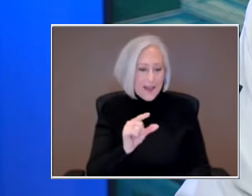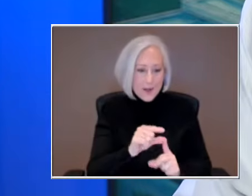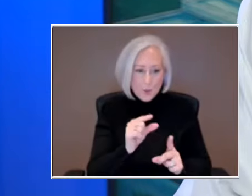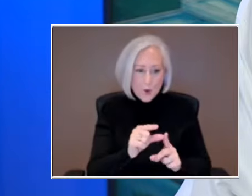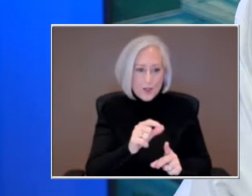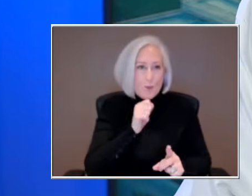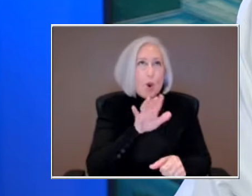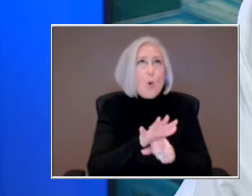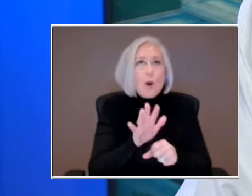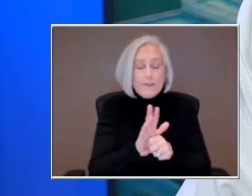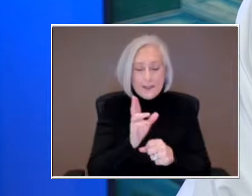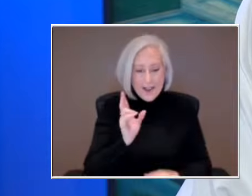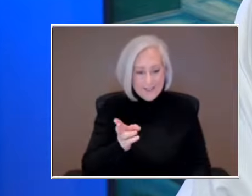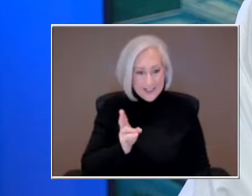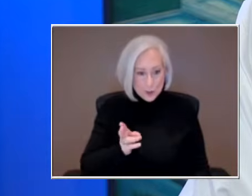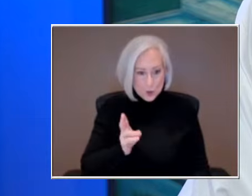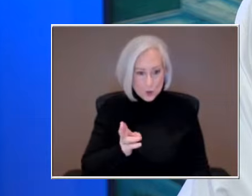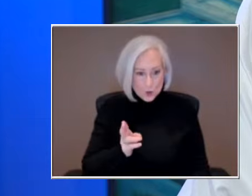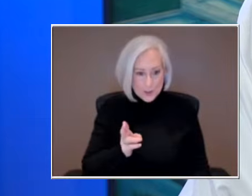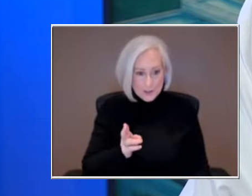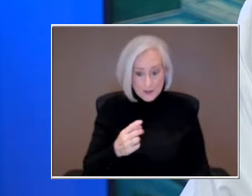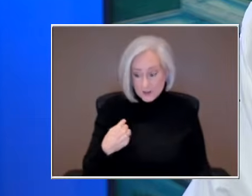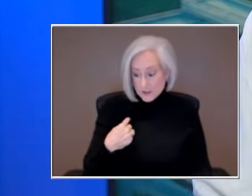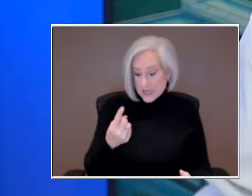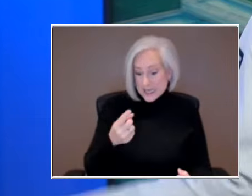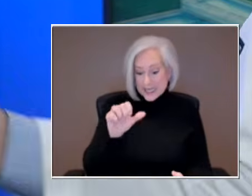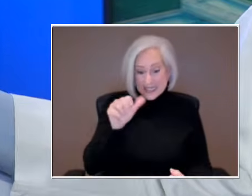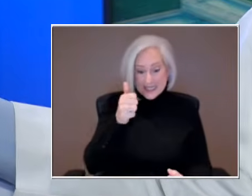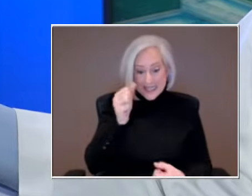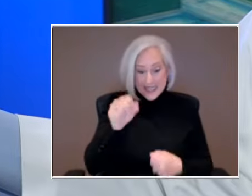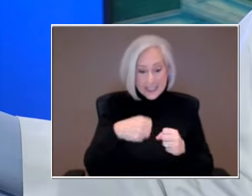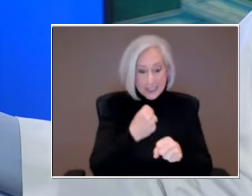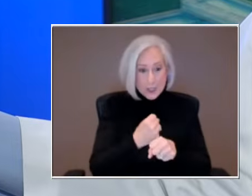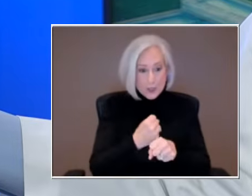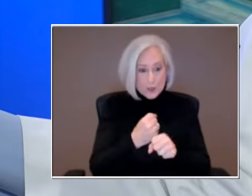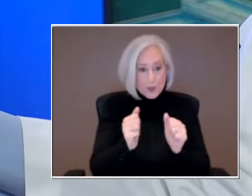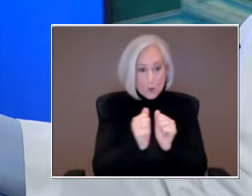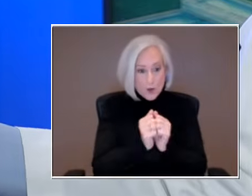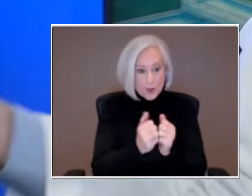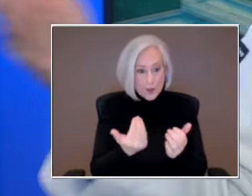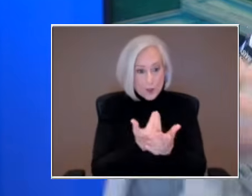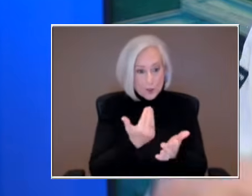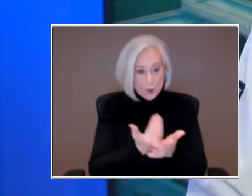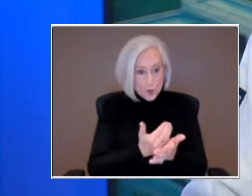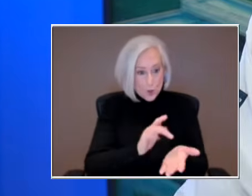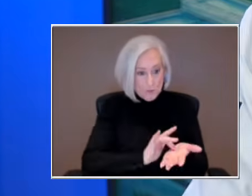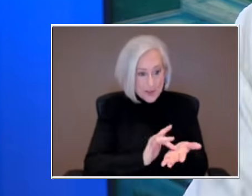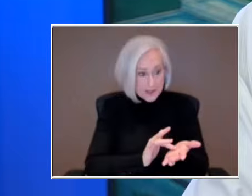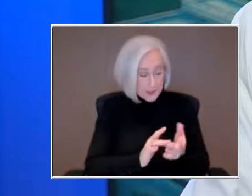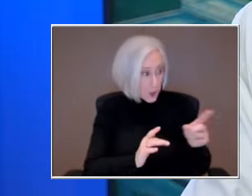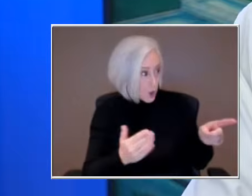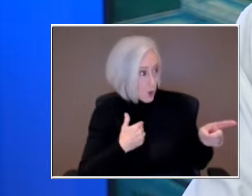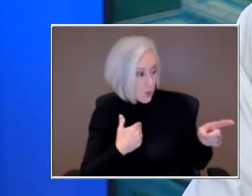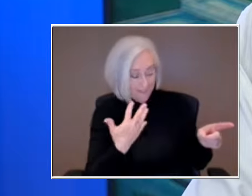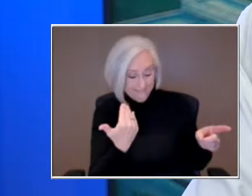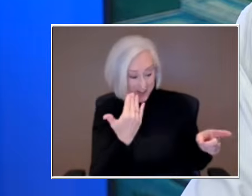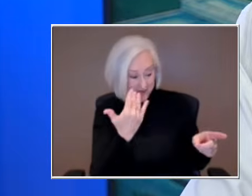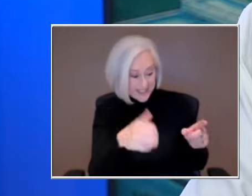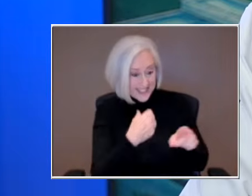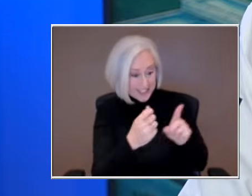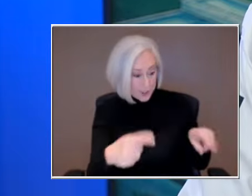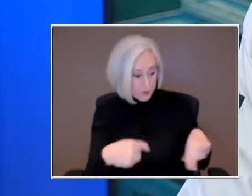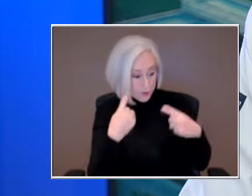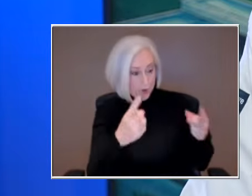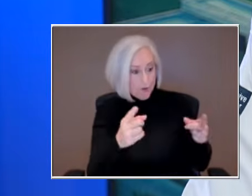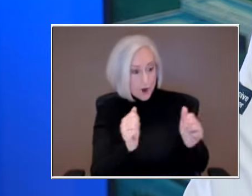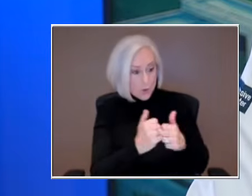in the history of these drugs, we're at the 15-year mark for the one drug like Yervoy that you got. 15 years ago in March